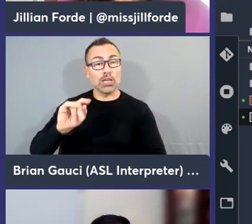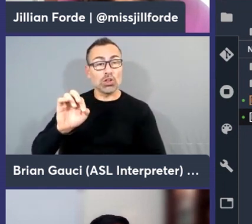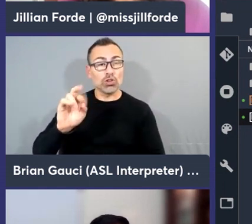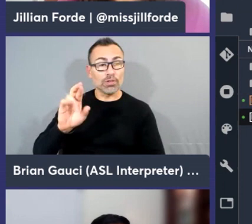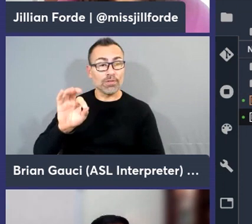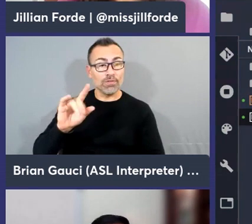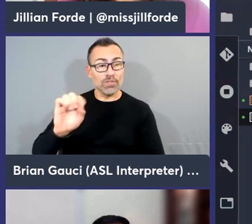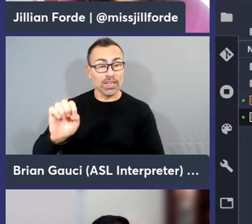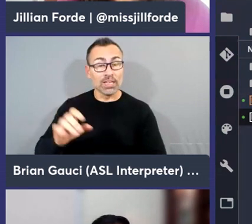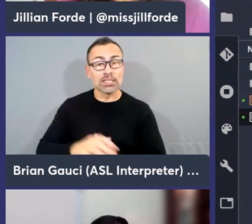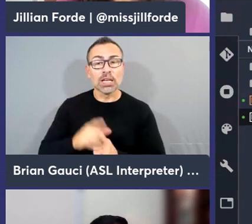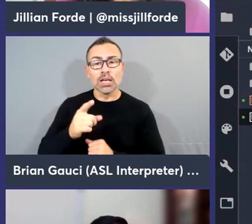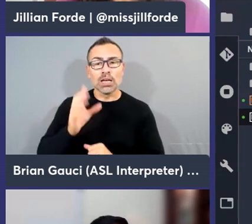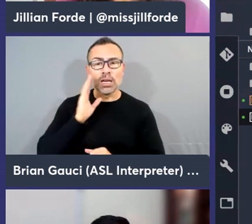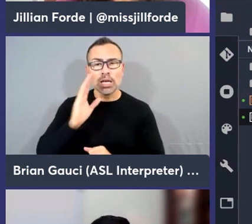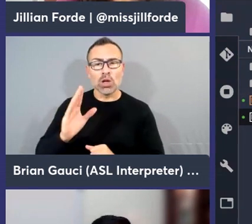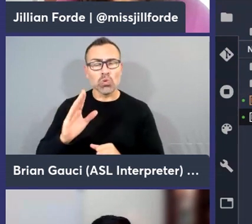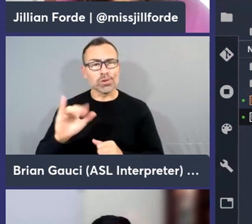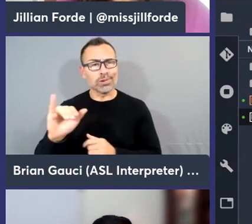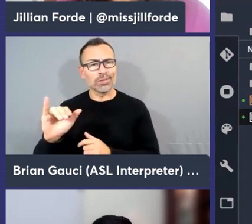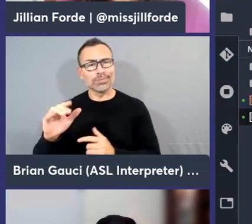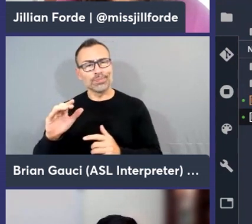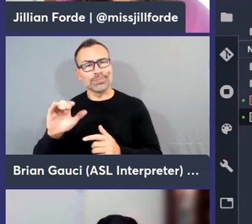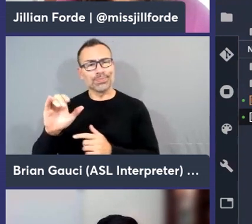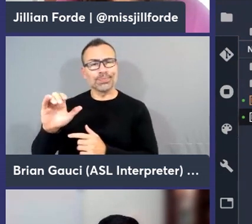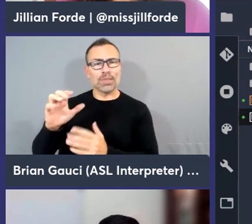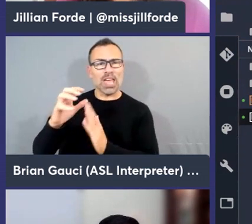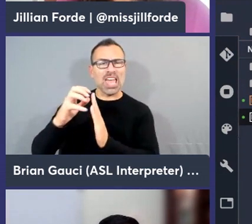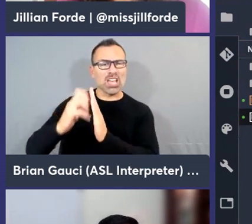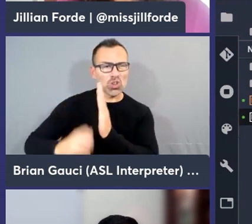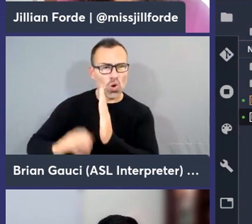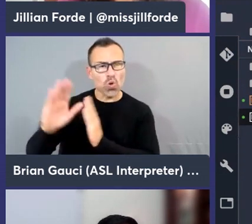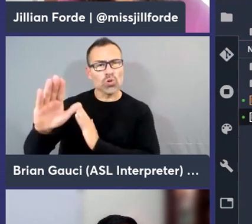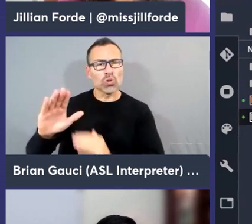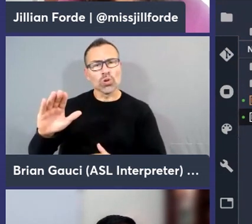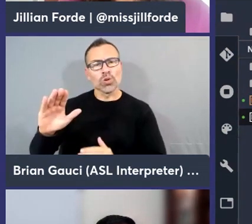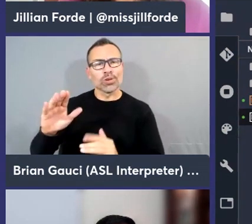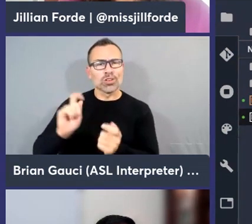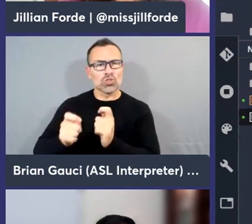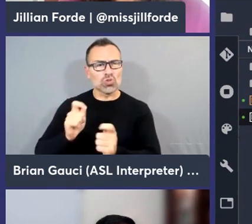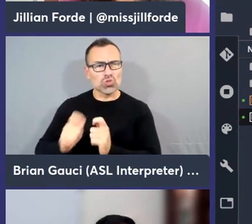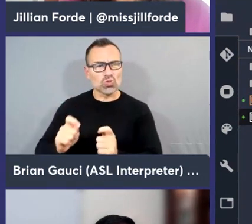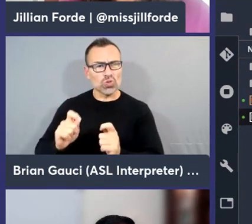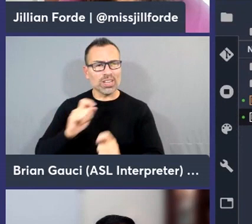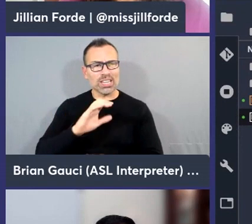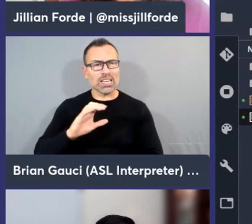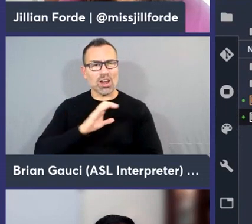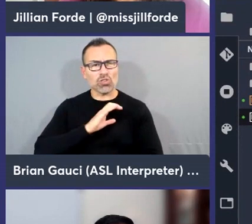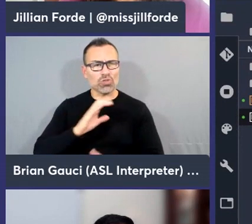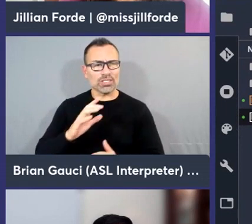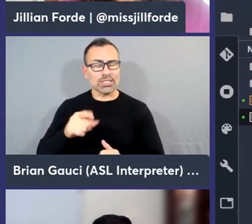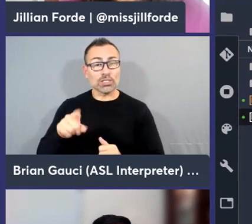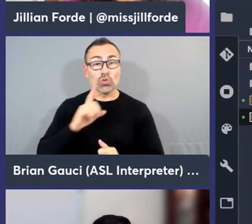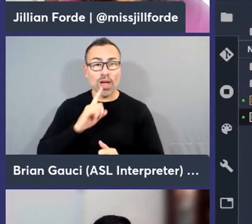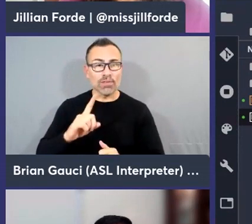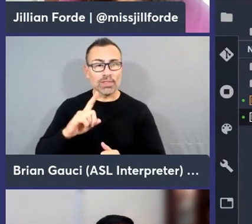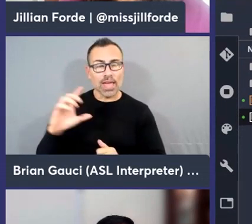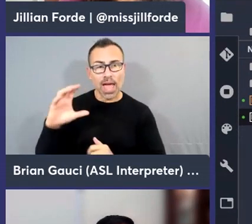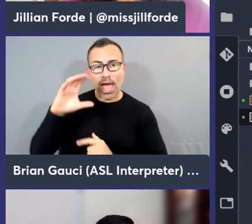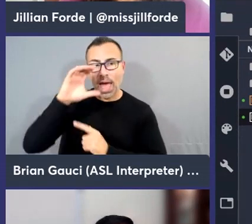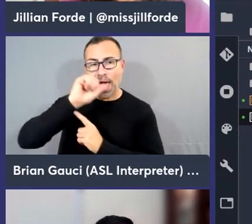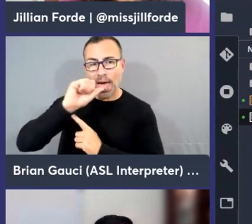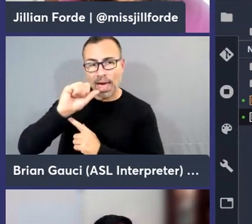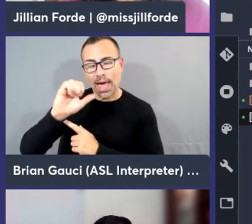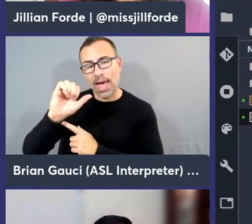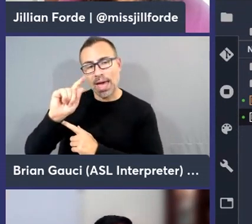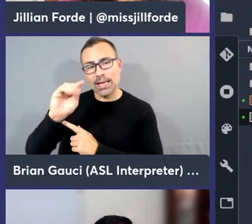will encode the tuning characteristics of your job. So the estimator, the model itself, right? By now the training has